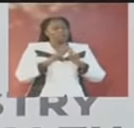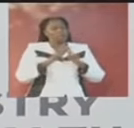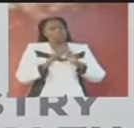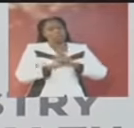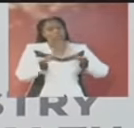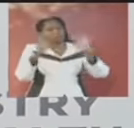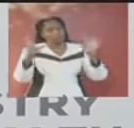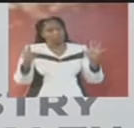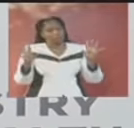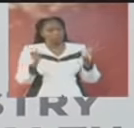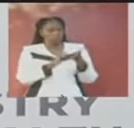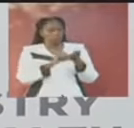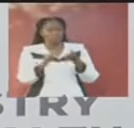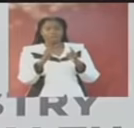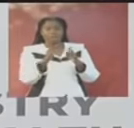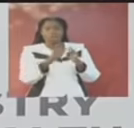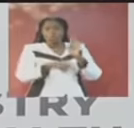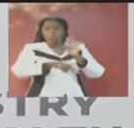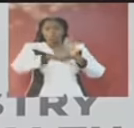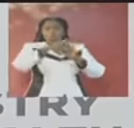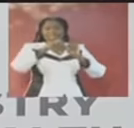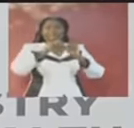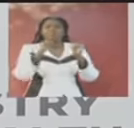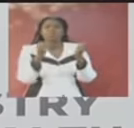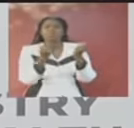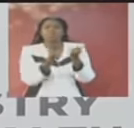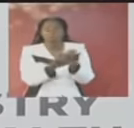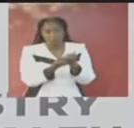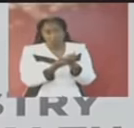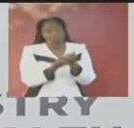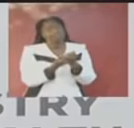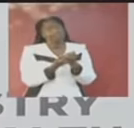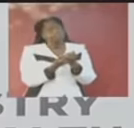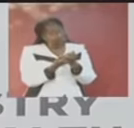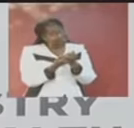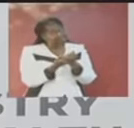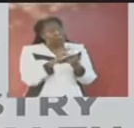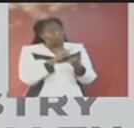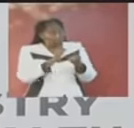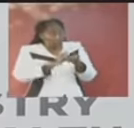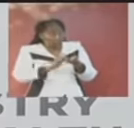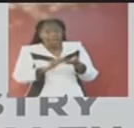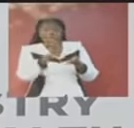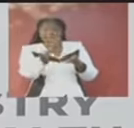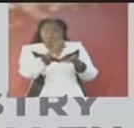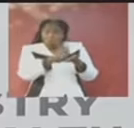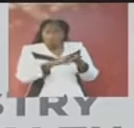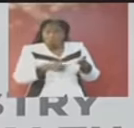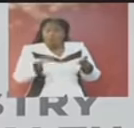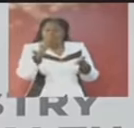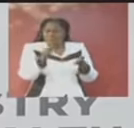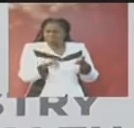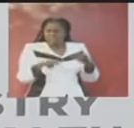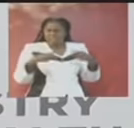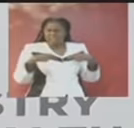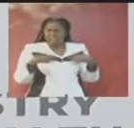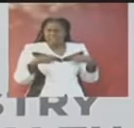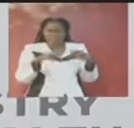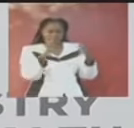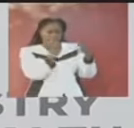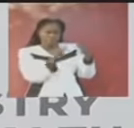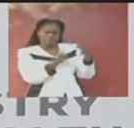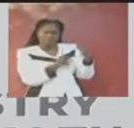manner, and a list of requirements for the hotels based on the occupancy levels, the provision of